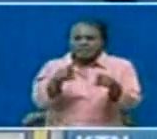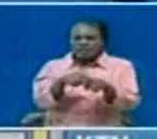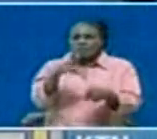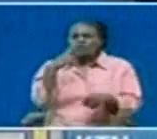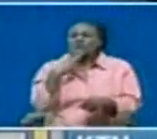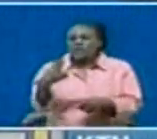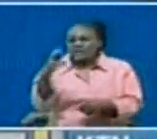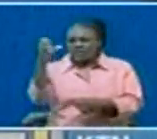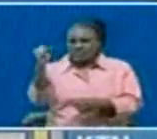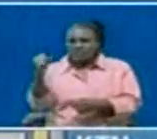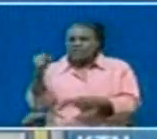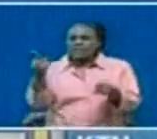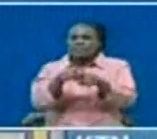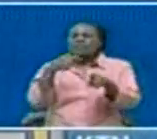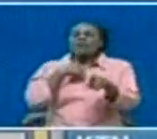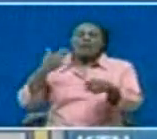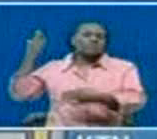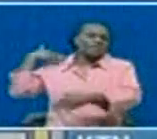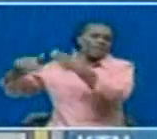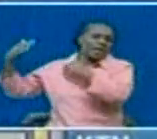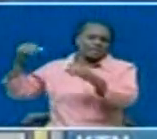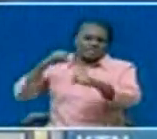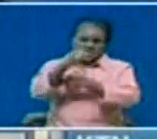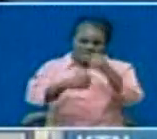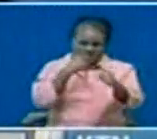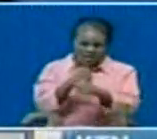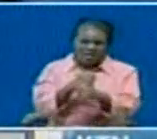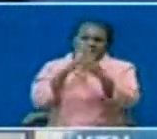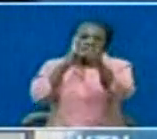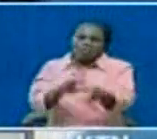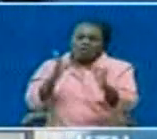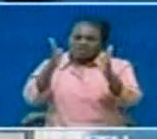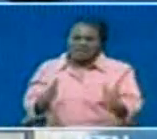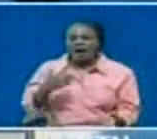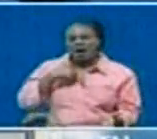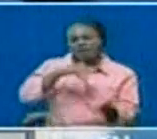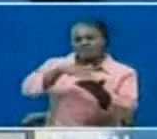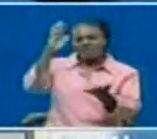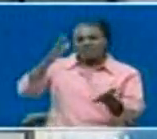million shillings the group posted a year earlier. KTN's Charles Gitonga has more.